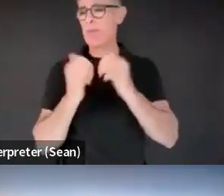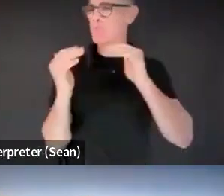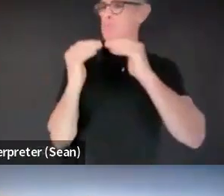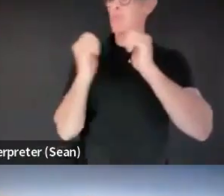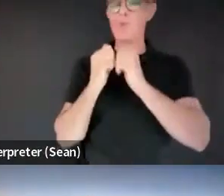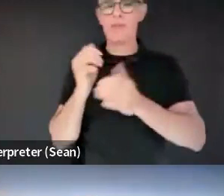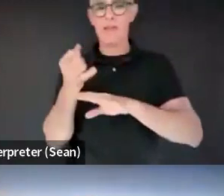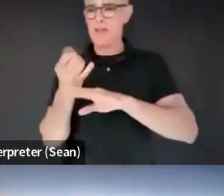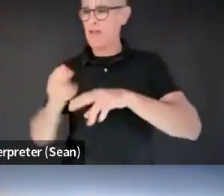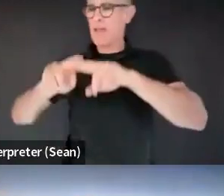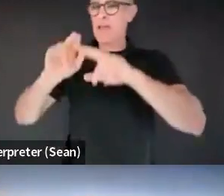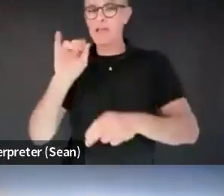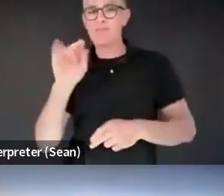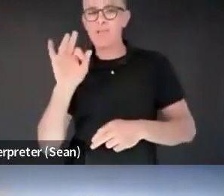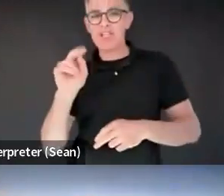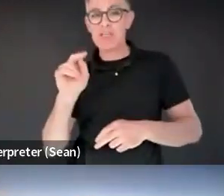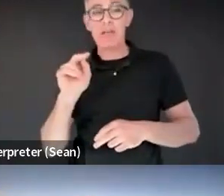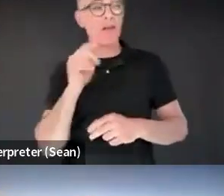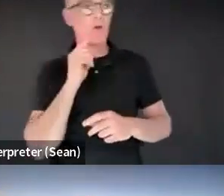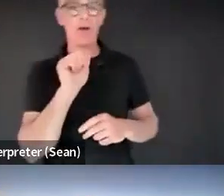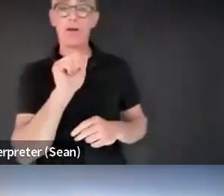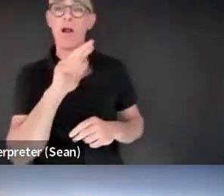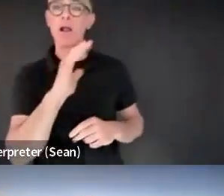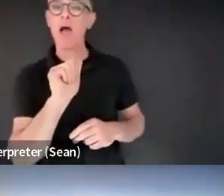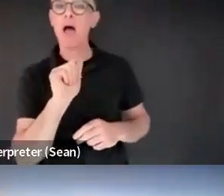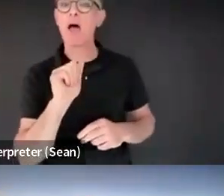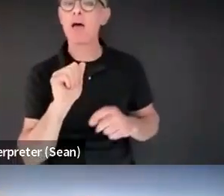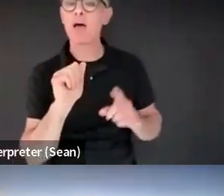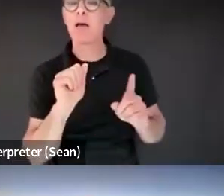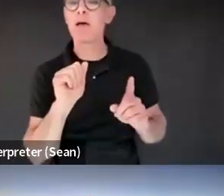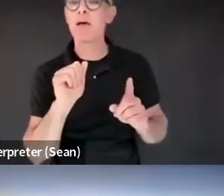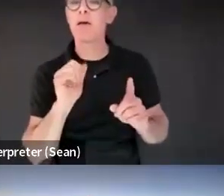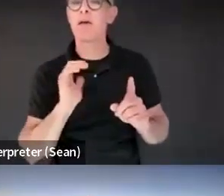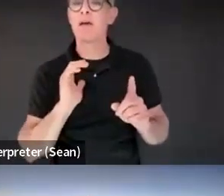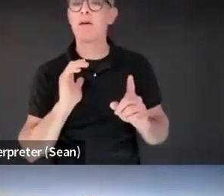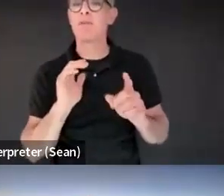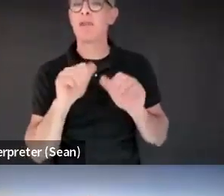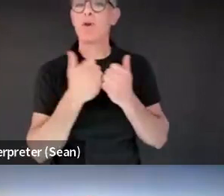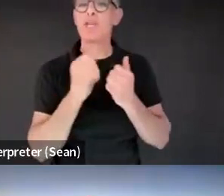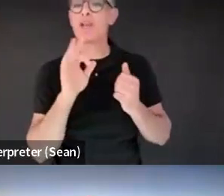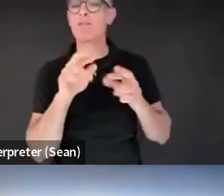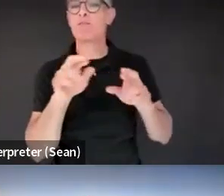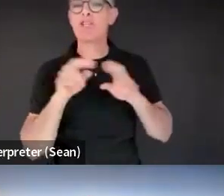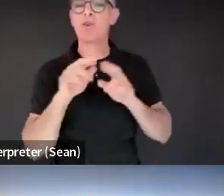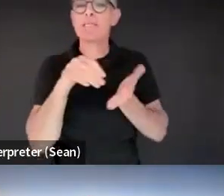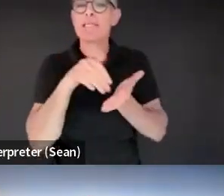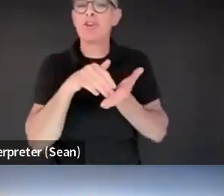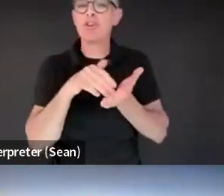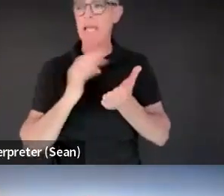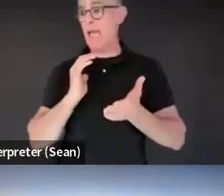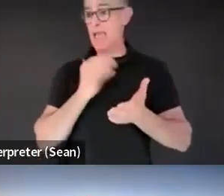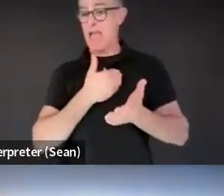the ARCA, at least the Association of Regional Center Agencies, and our regional center along with that, is that basically